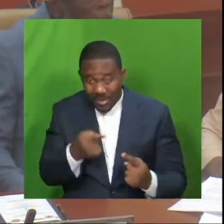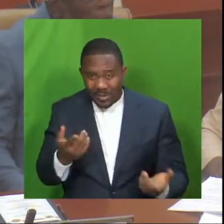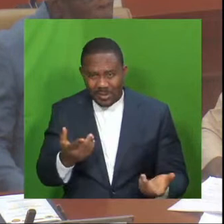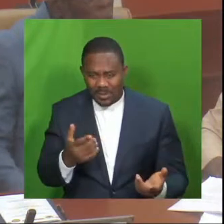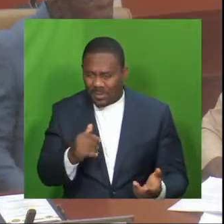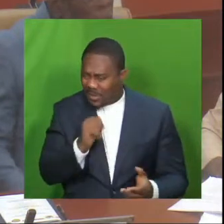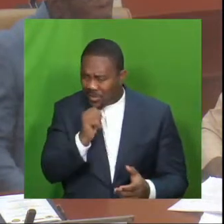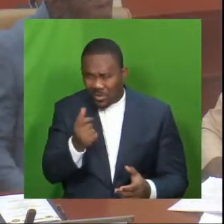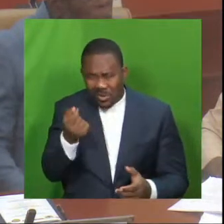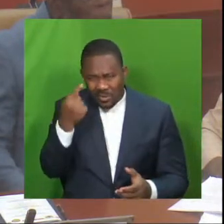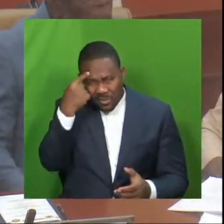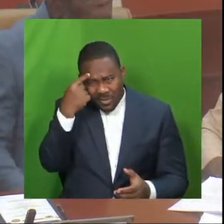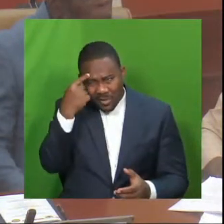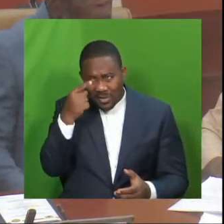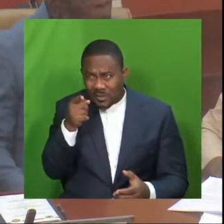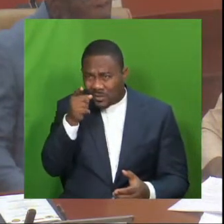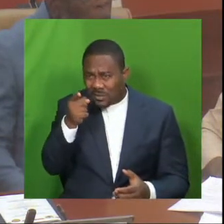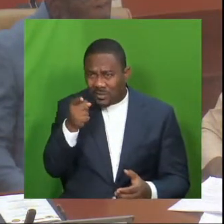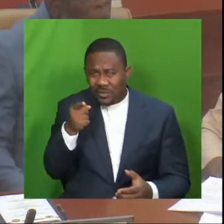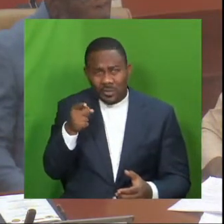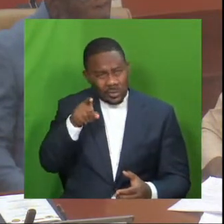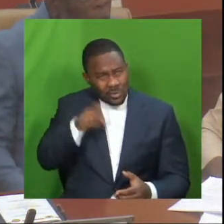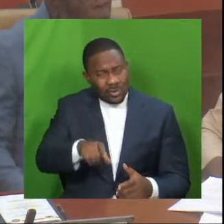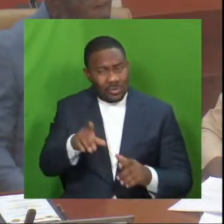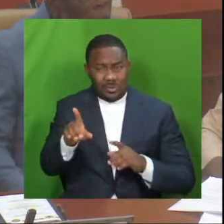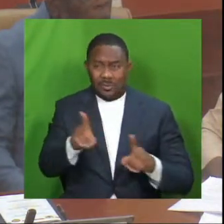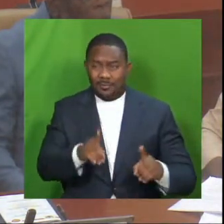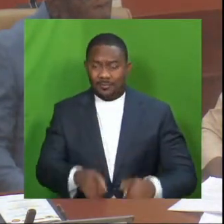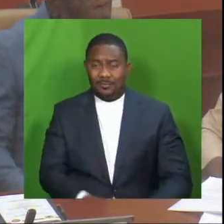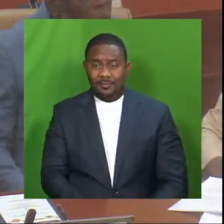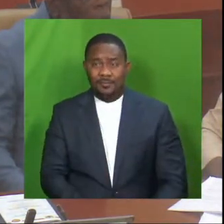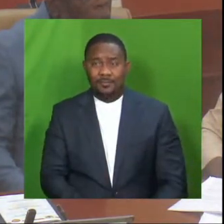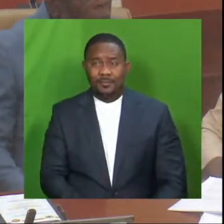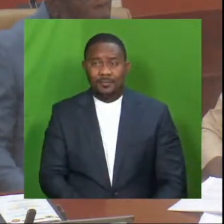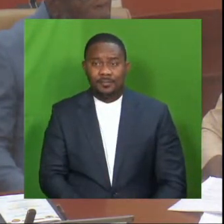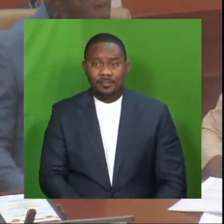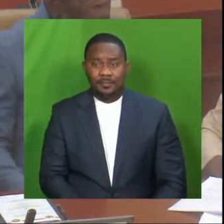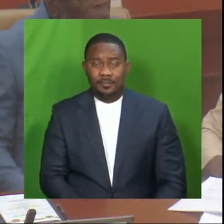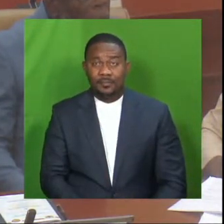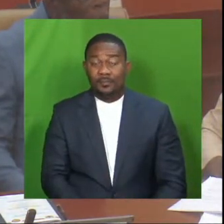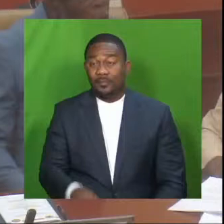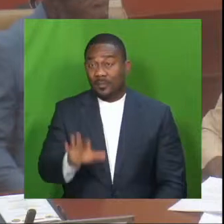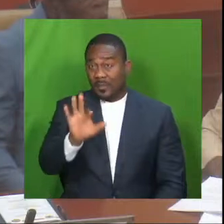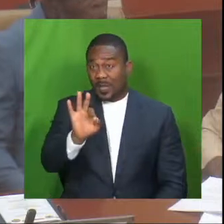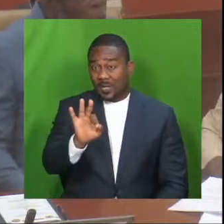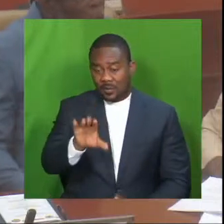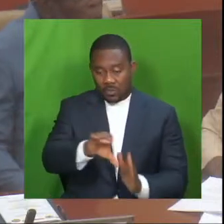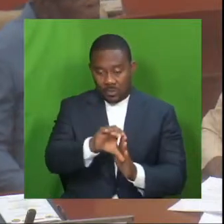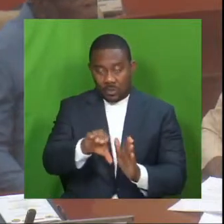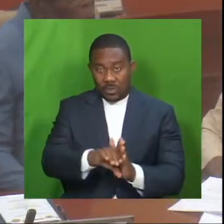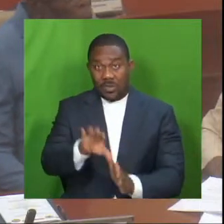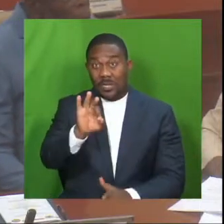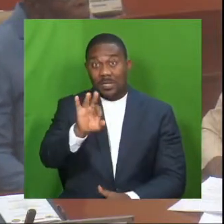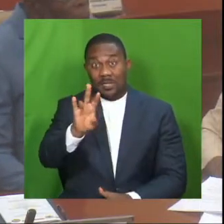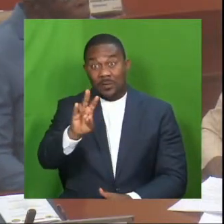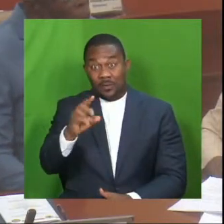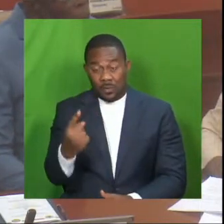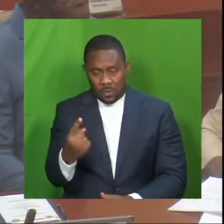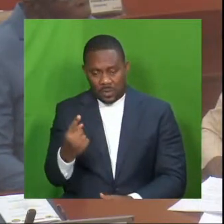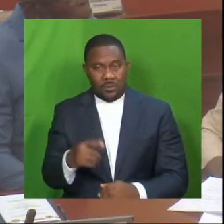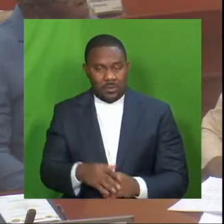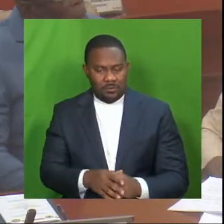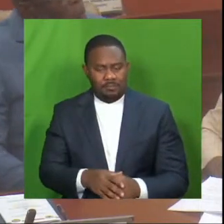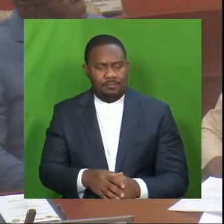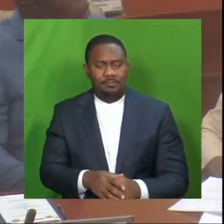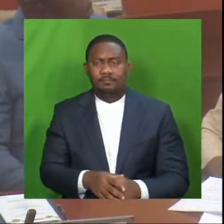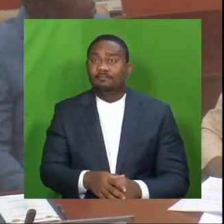that that is what you should be doing. Mr. Speaker, it reads in 97(1), a member of parliament shall vacate his seat